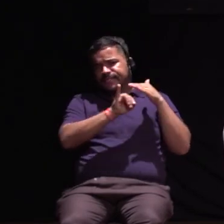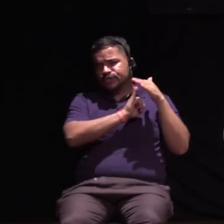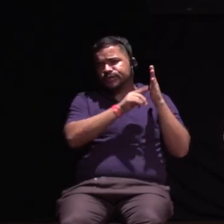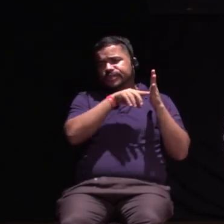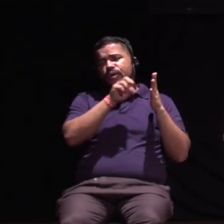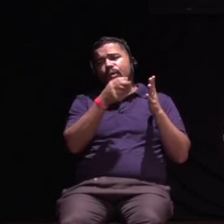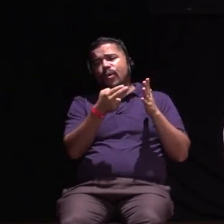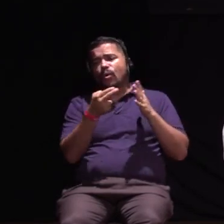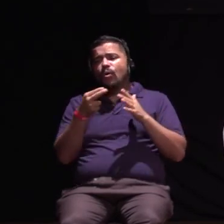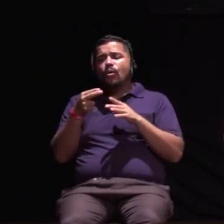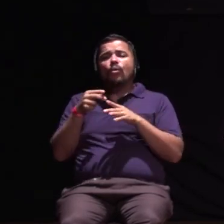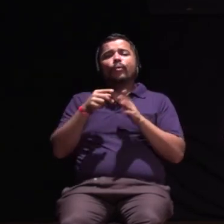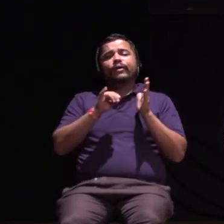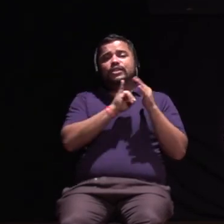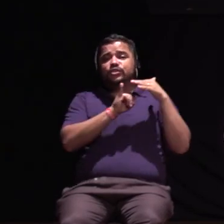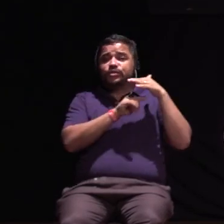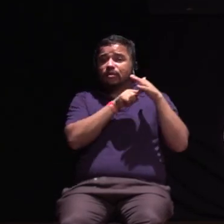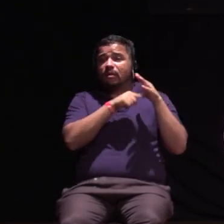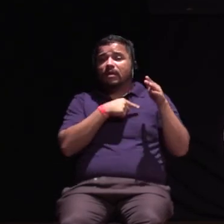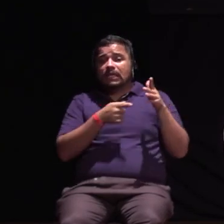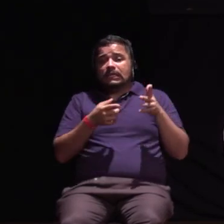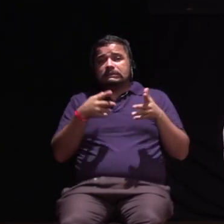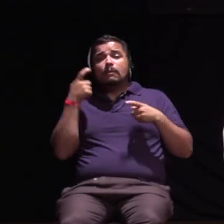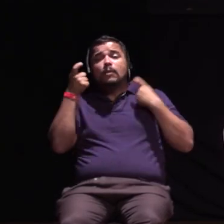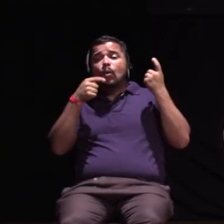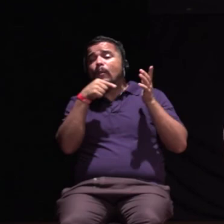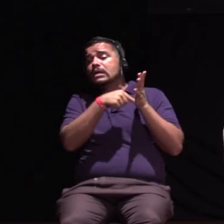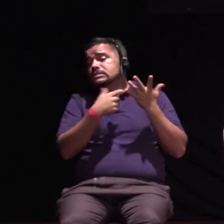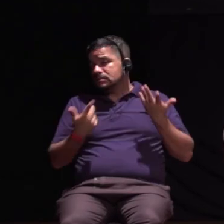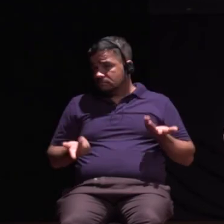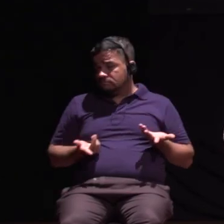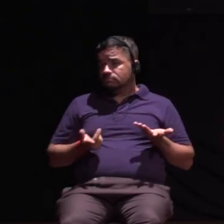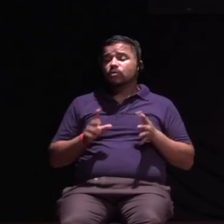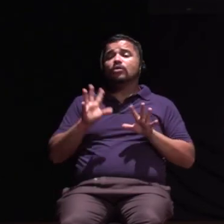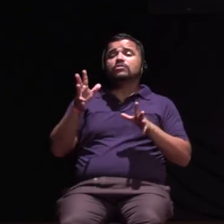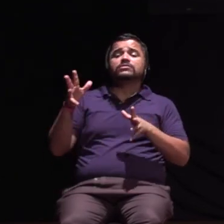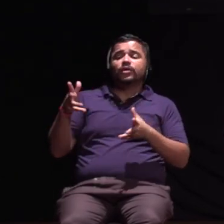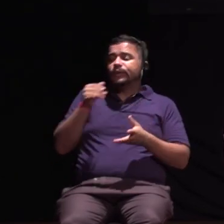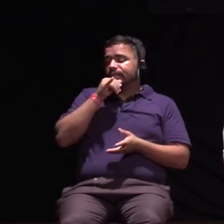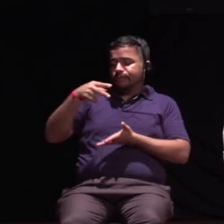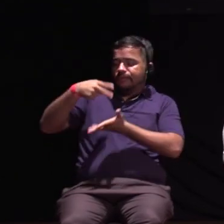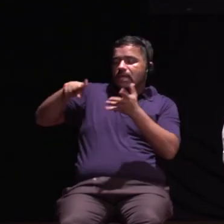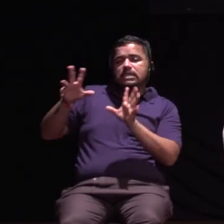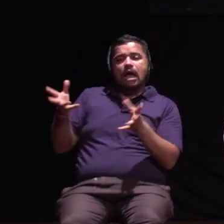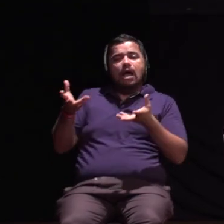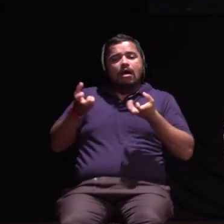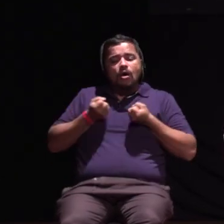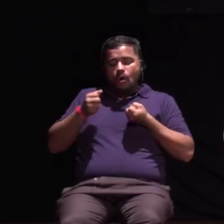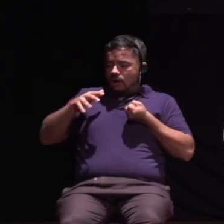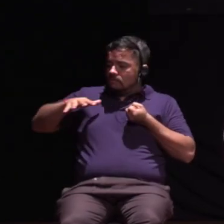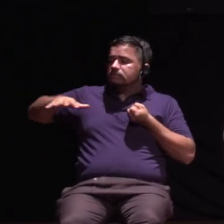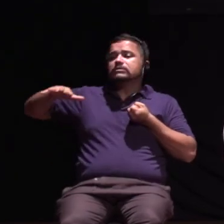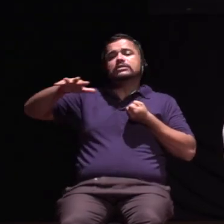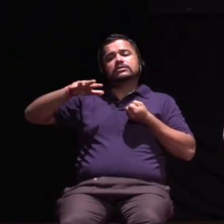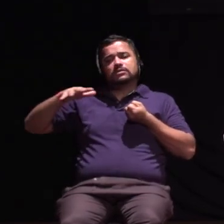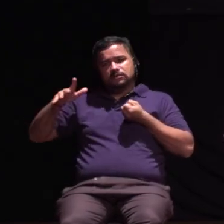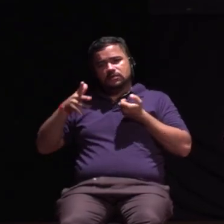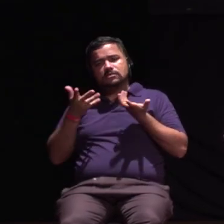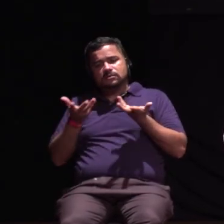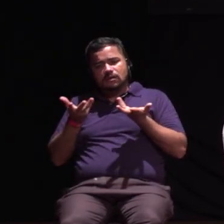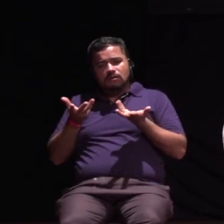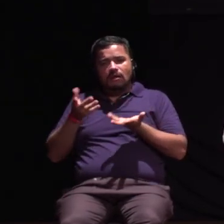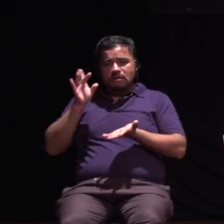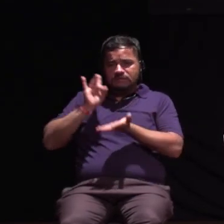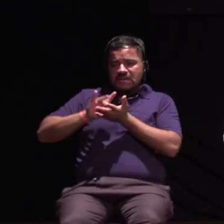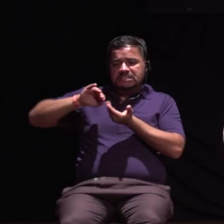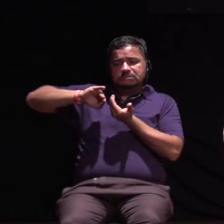happens when you welcome a dancer in the space, and all of a sudden what he wants to do is move or remove a work of art which is hanging on your wall? How do you